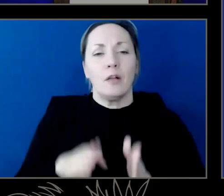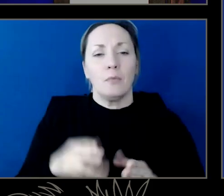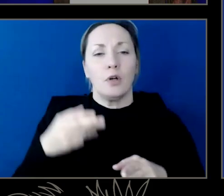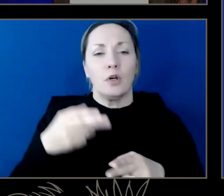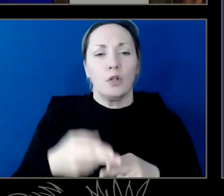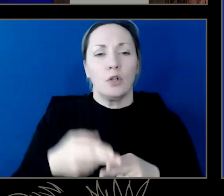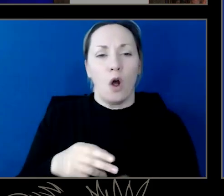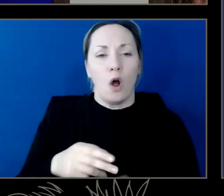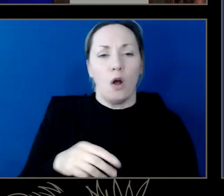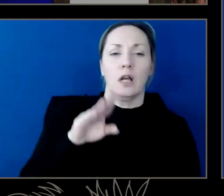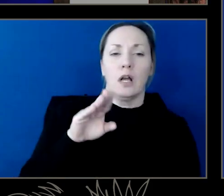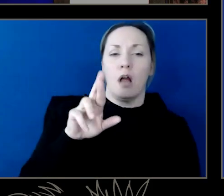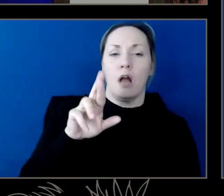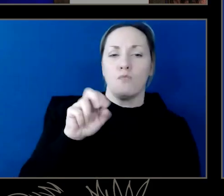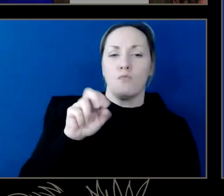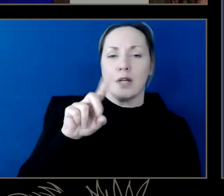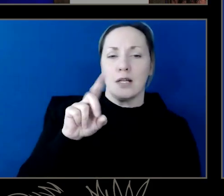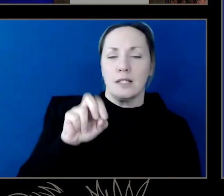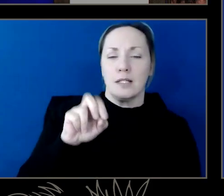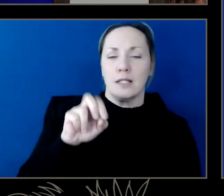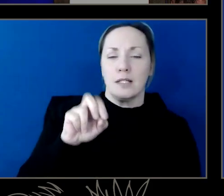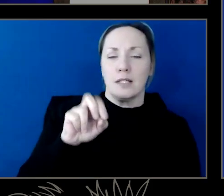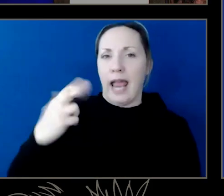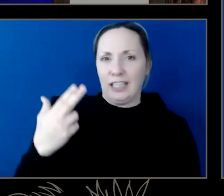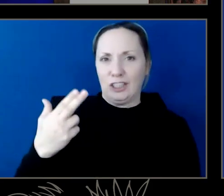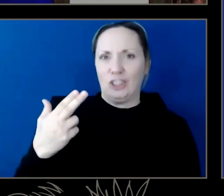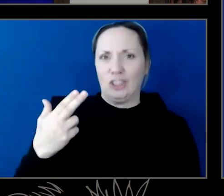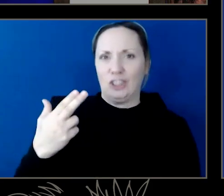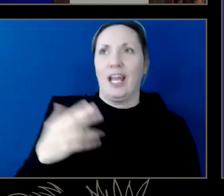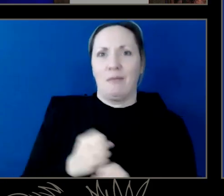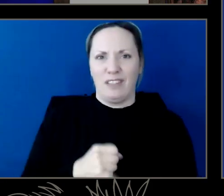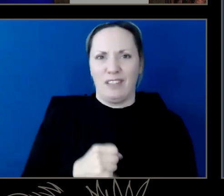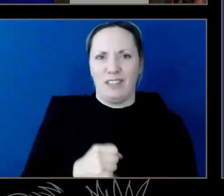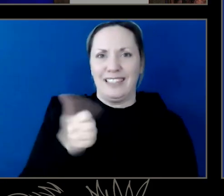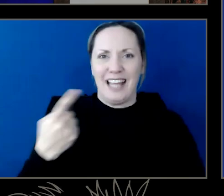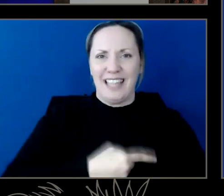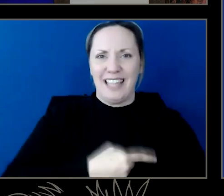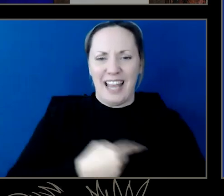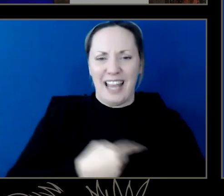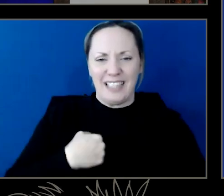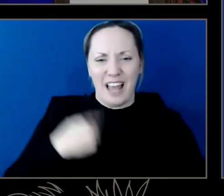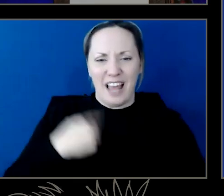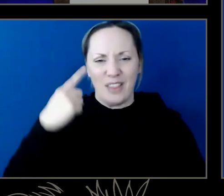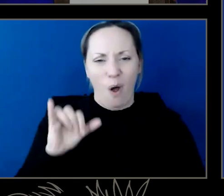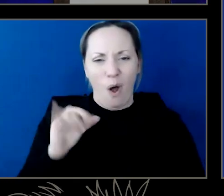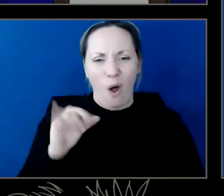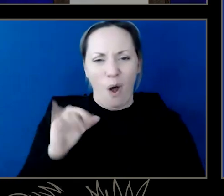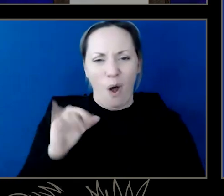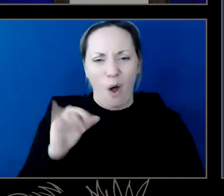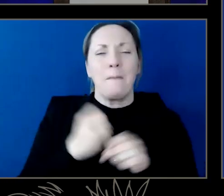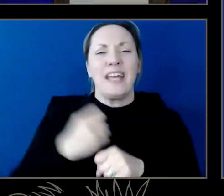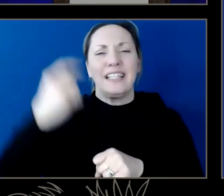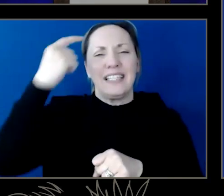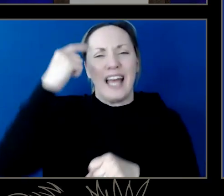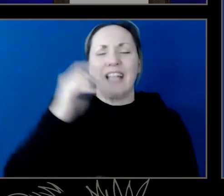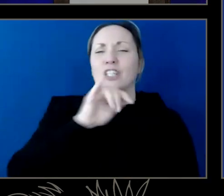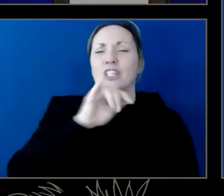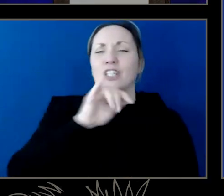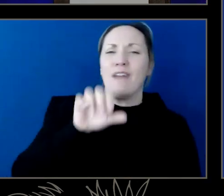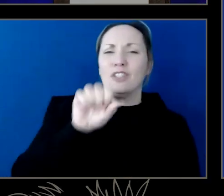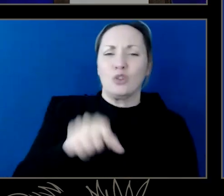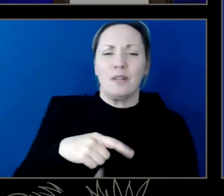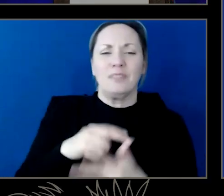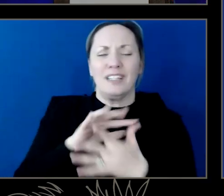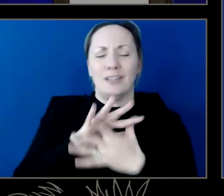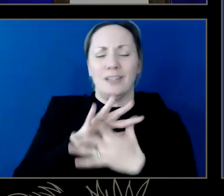built this fun little language called JavaScript in 10 days. And I feel like when I heard that, I was like, that makes sense. JavaScript of all languages would have been built in